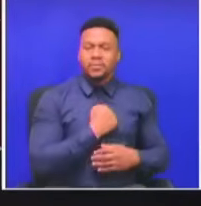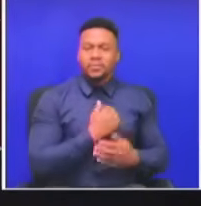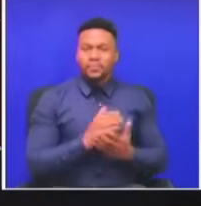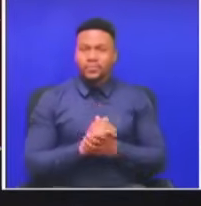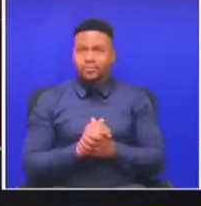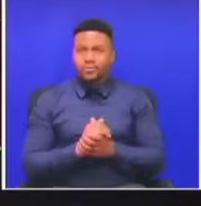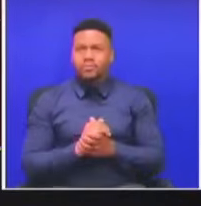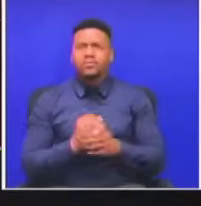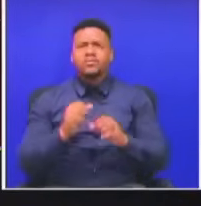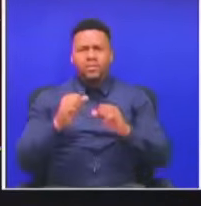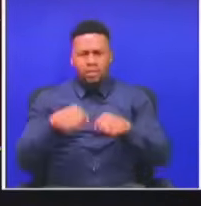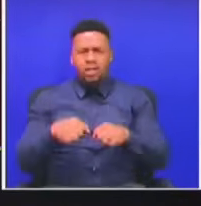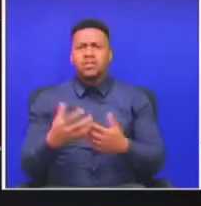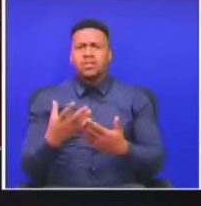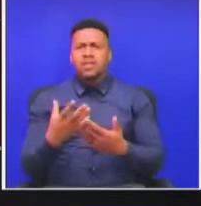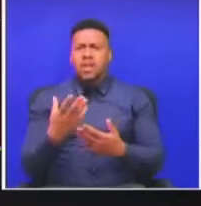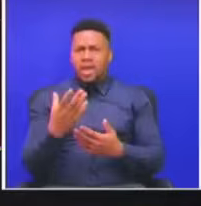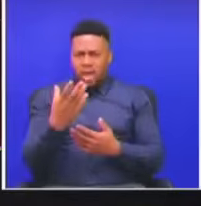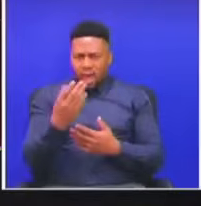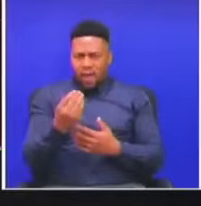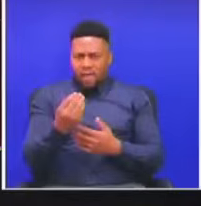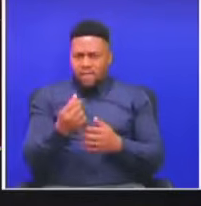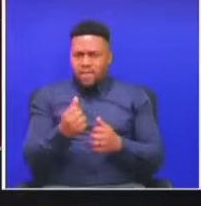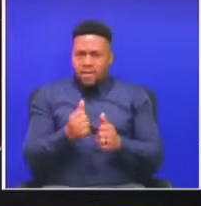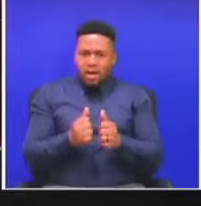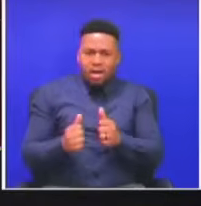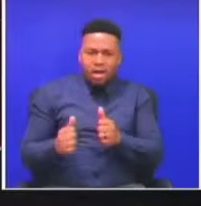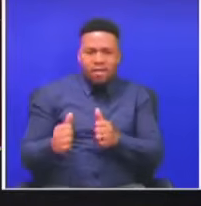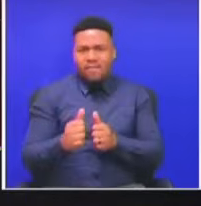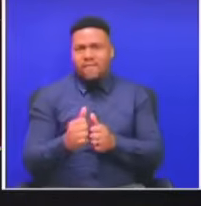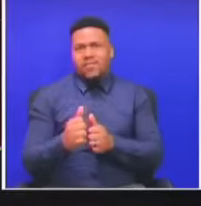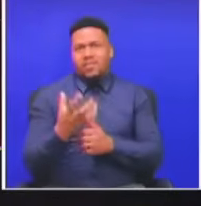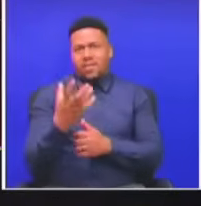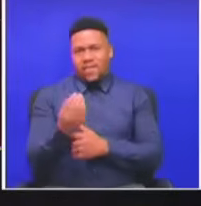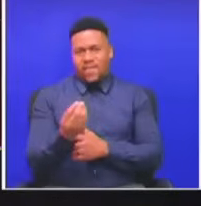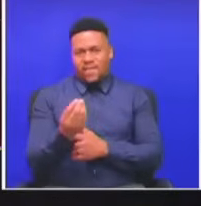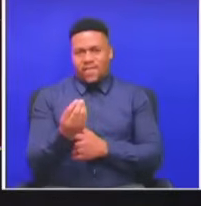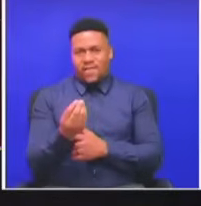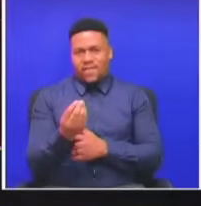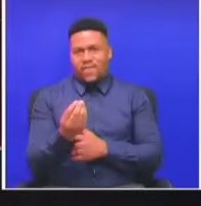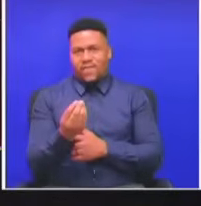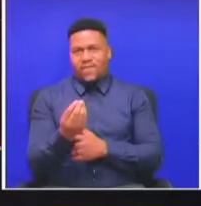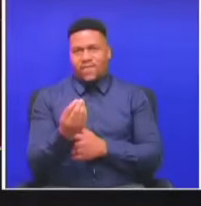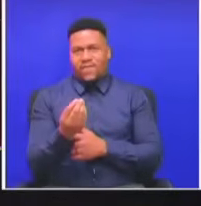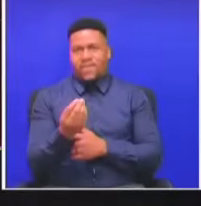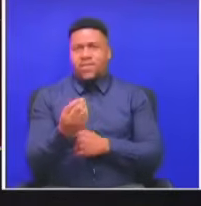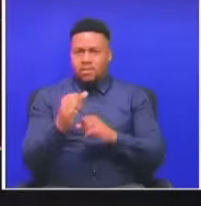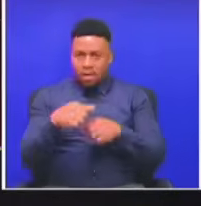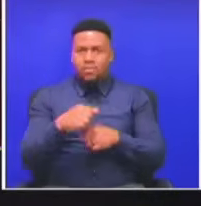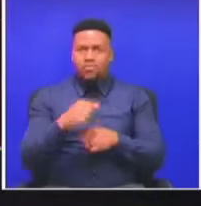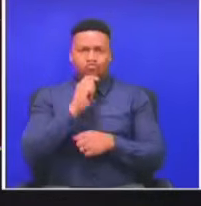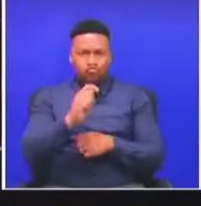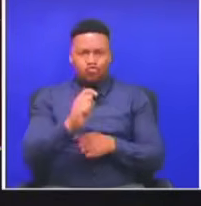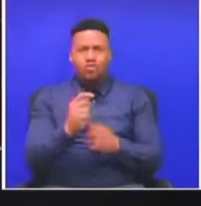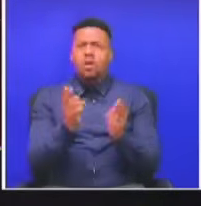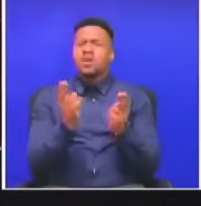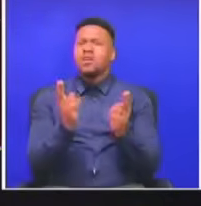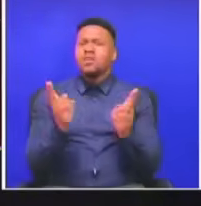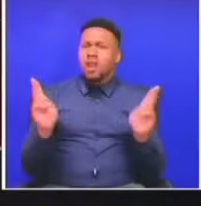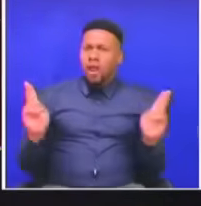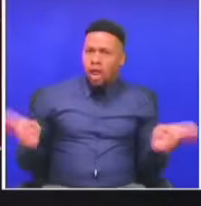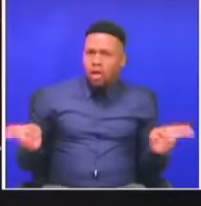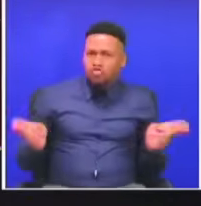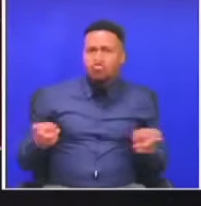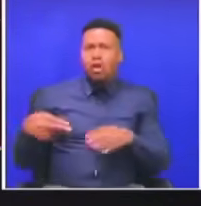our leverage has to do with, yes, the natural resources that we have, the minerals that